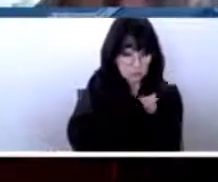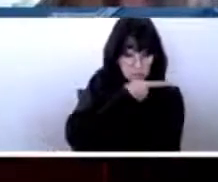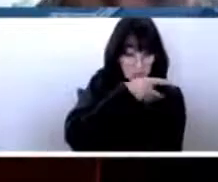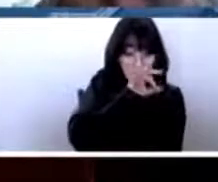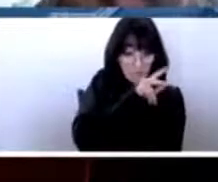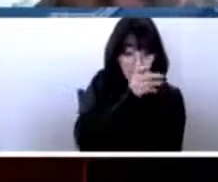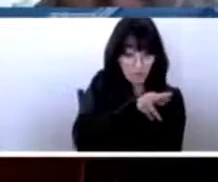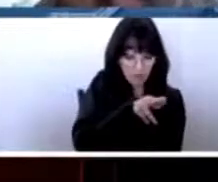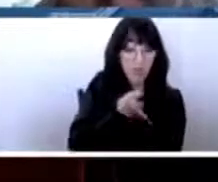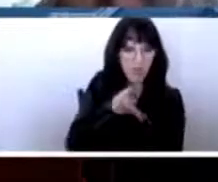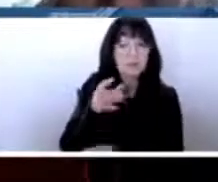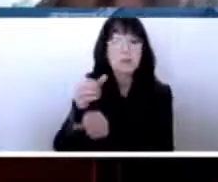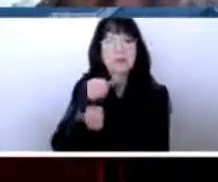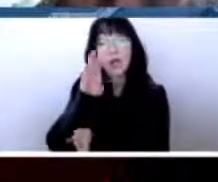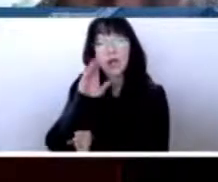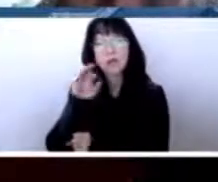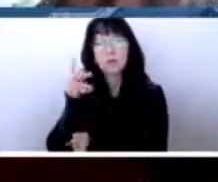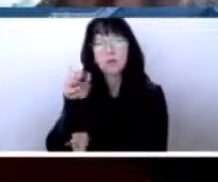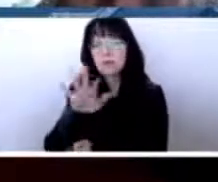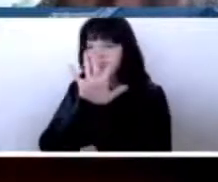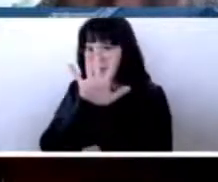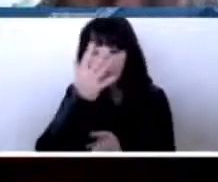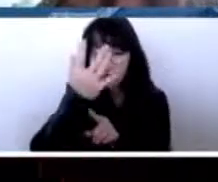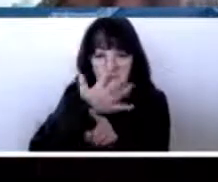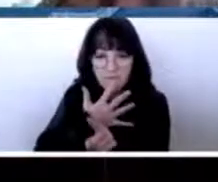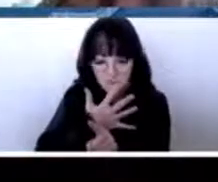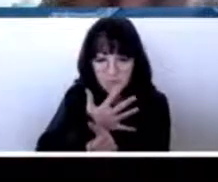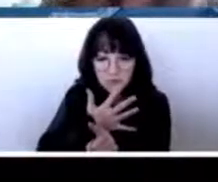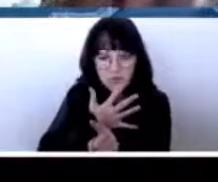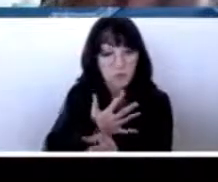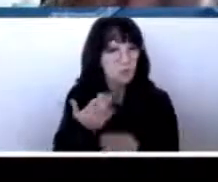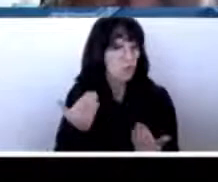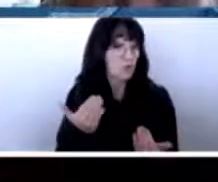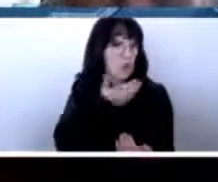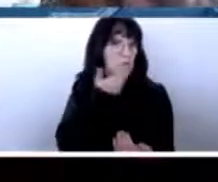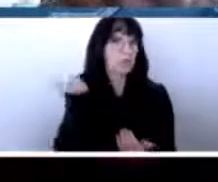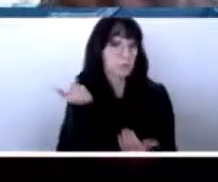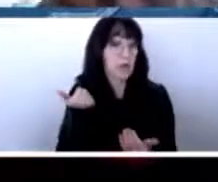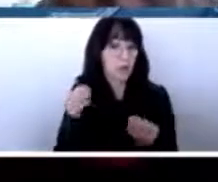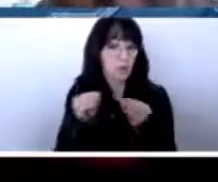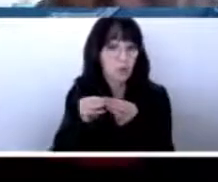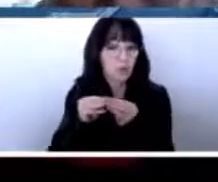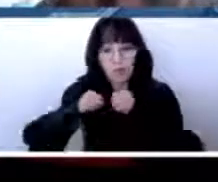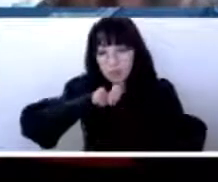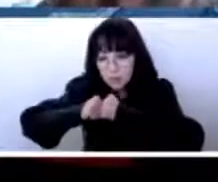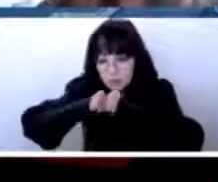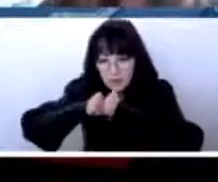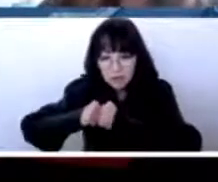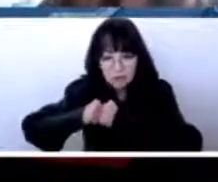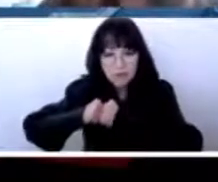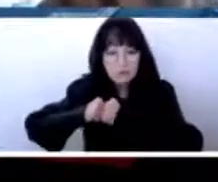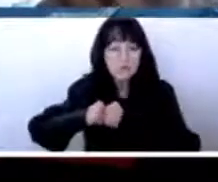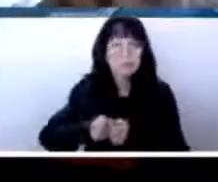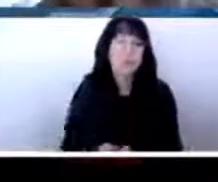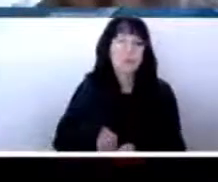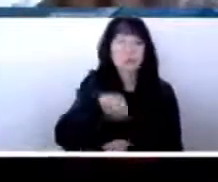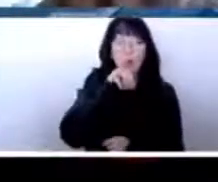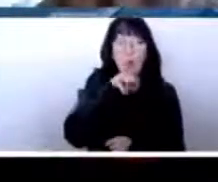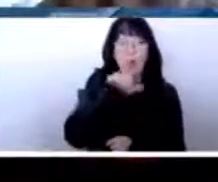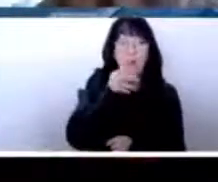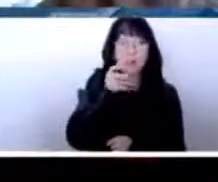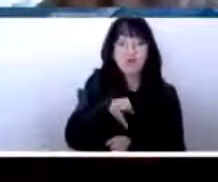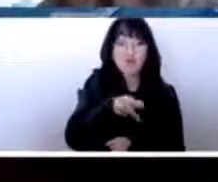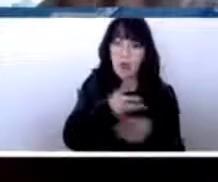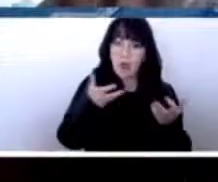transmissible, and those who have gotten boosters are much better protected. So it's great to be able to